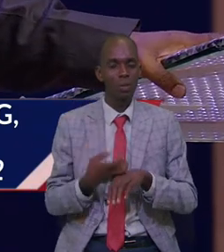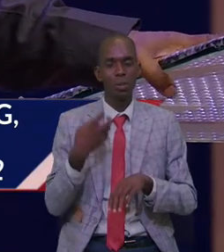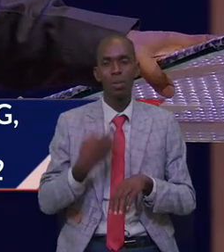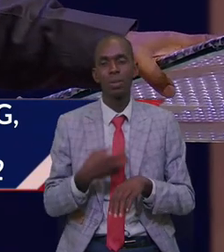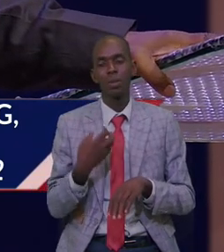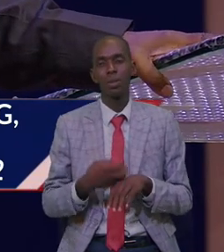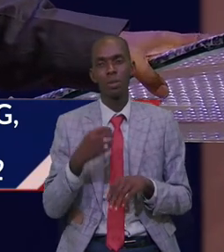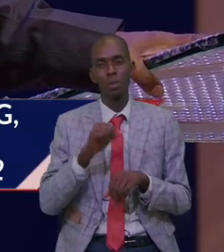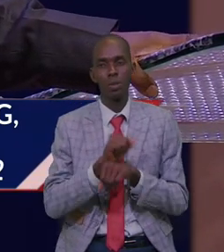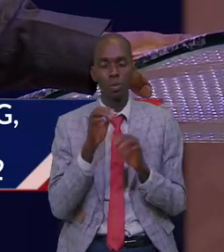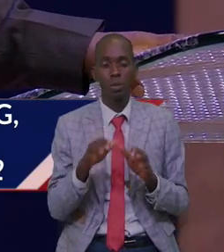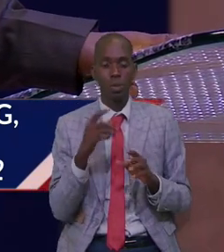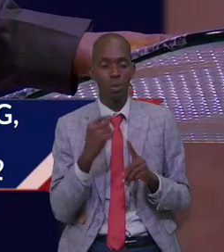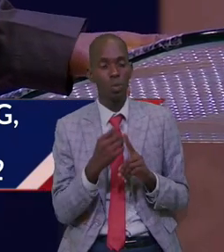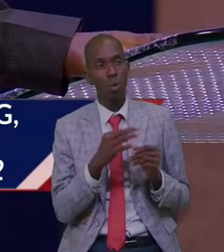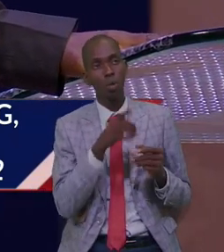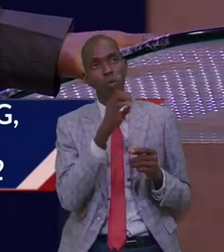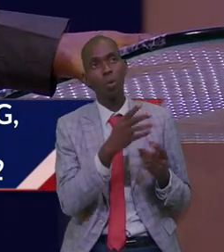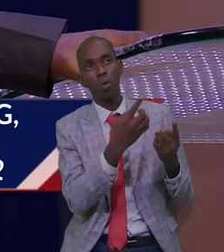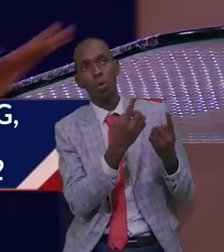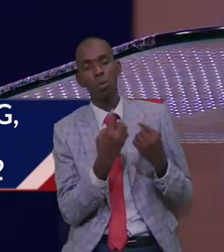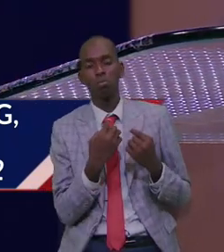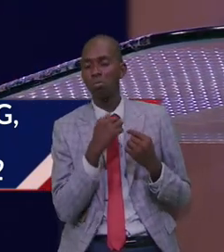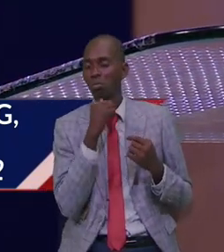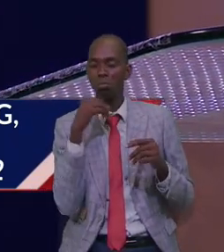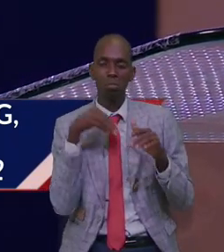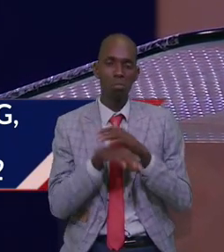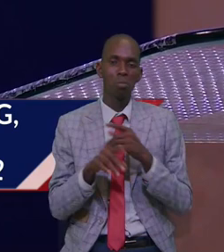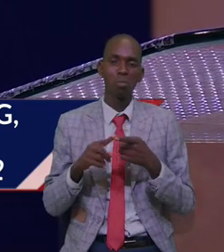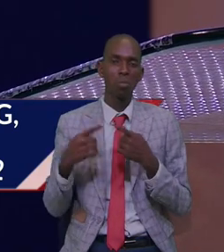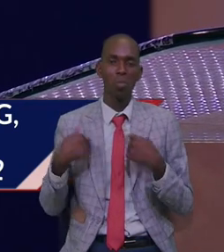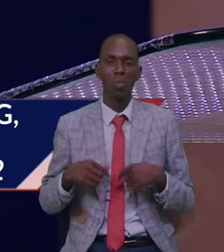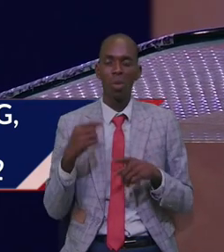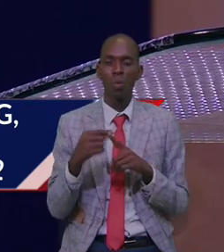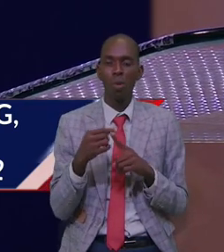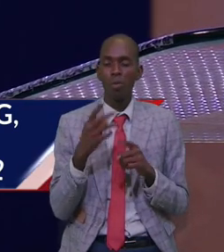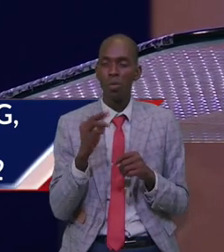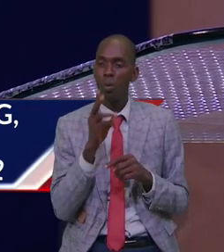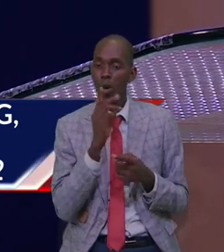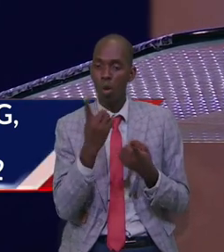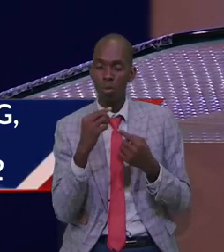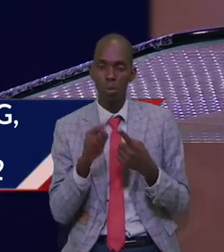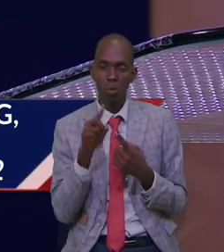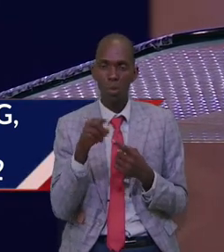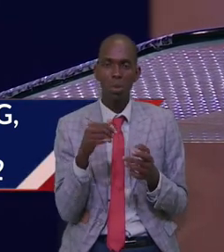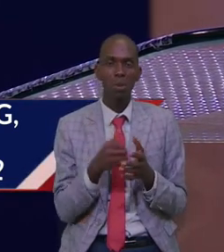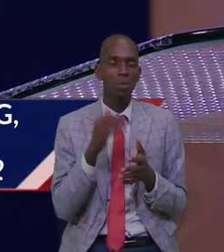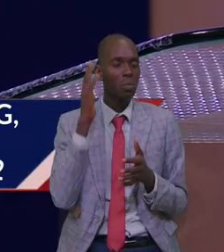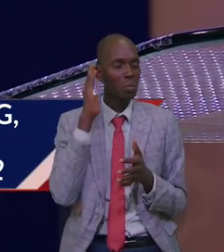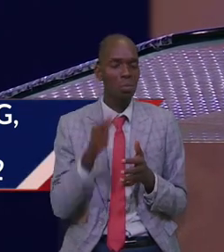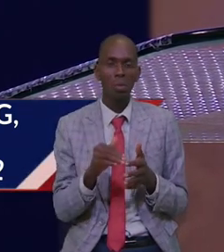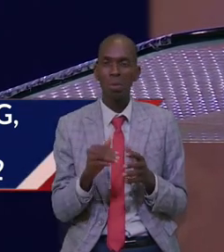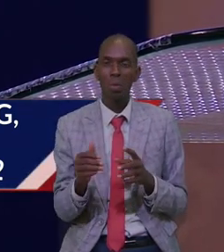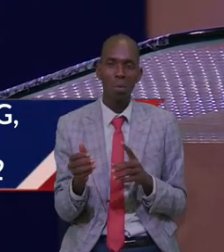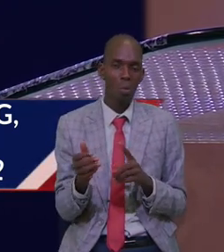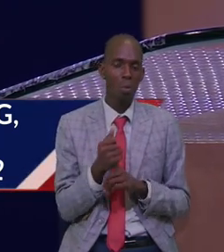word comes to them, it will not penetrate. The water of the word comes into them, it will not go